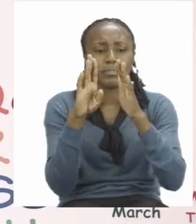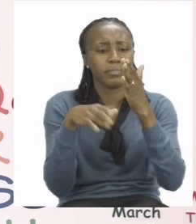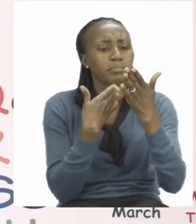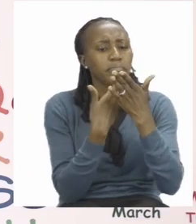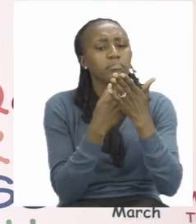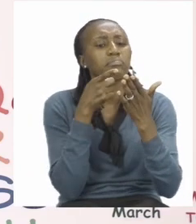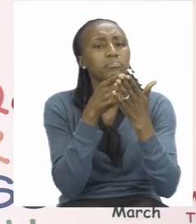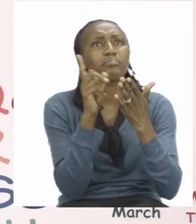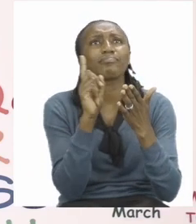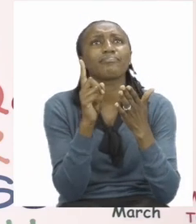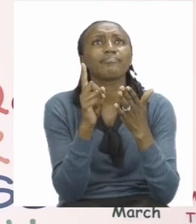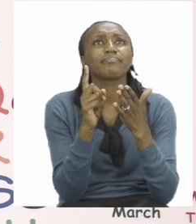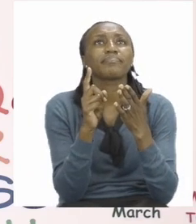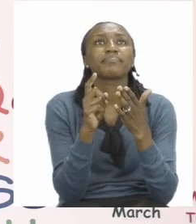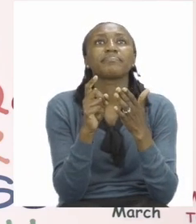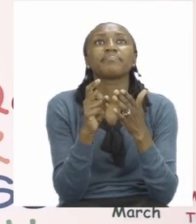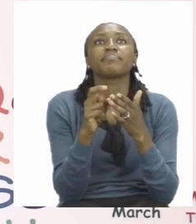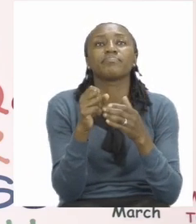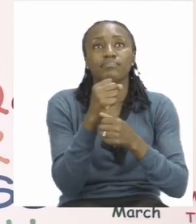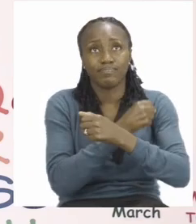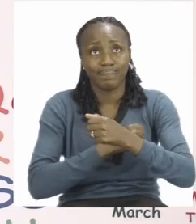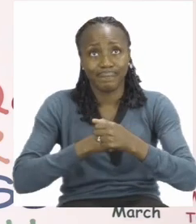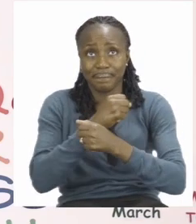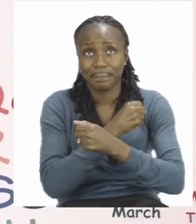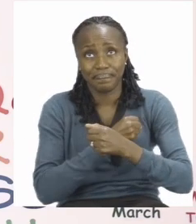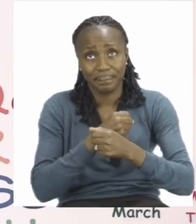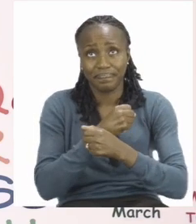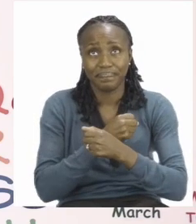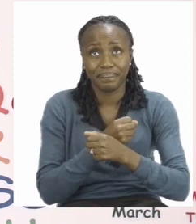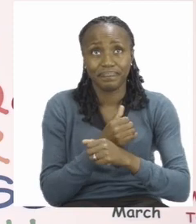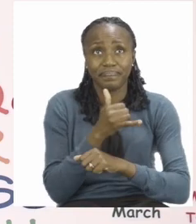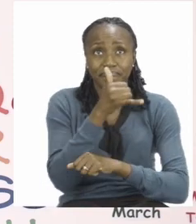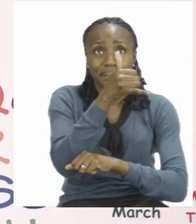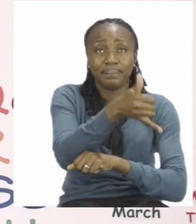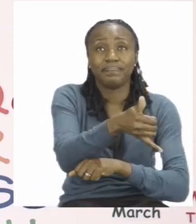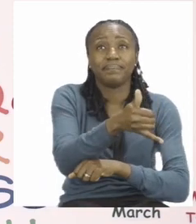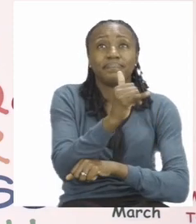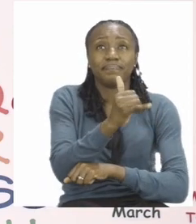Let's read them again for the last time. Cooking,